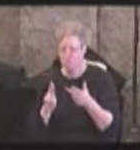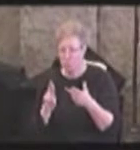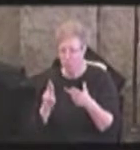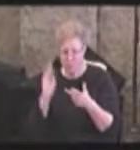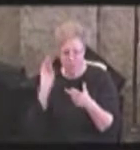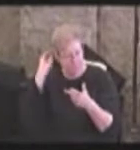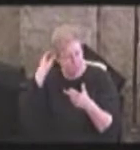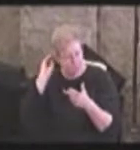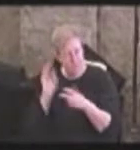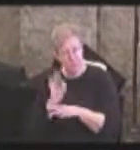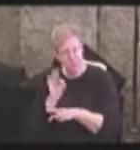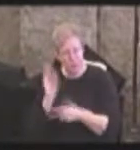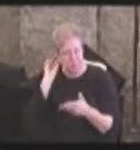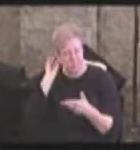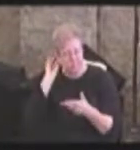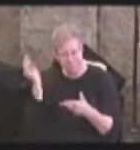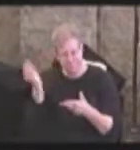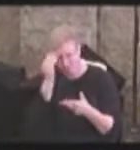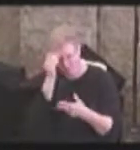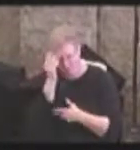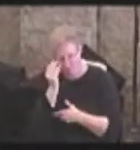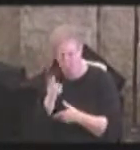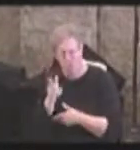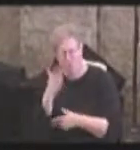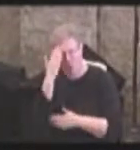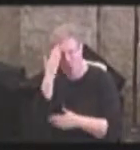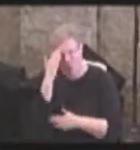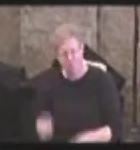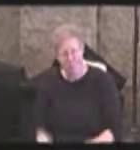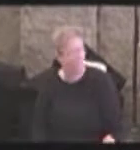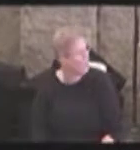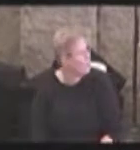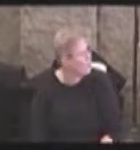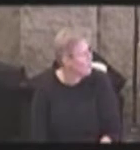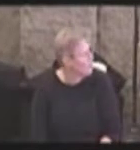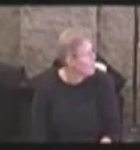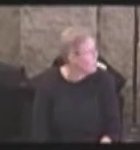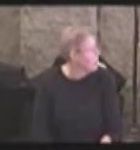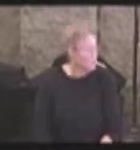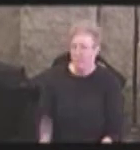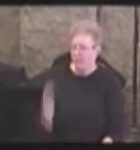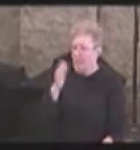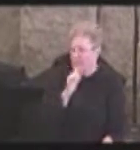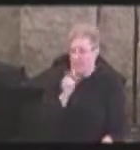spirit. And you'll know what it is when you hear it. I tell you this, though. It doesn't sound like your